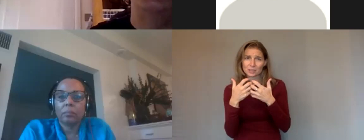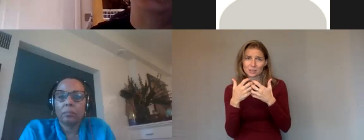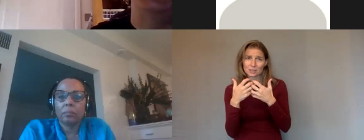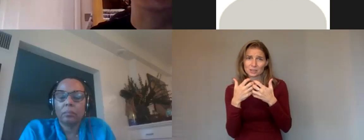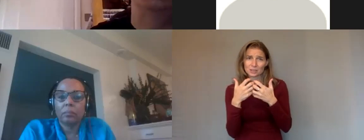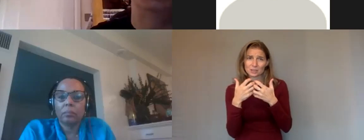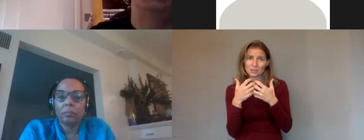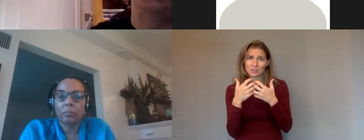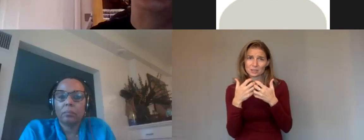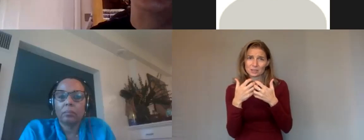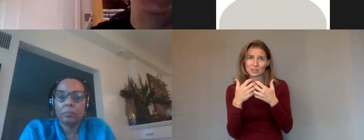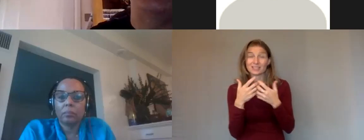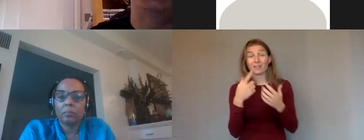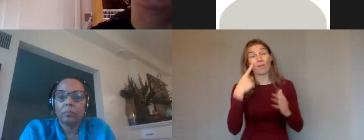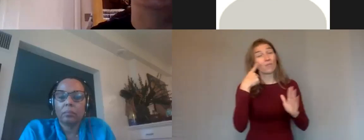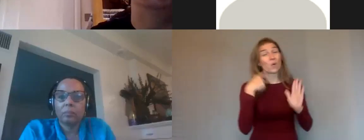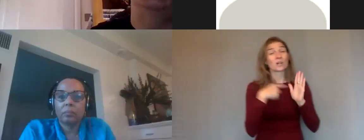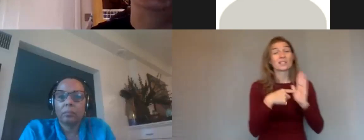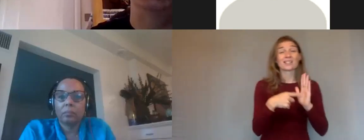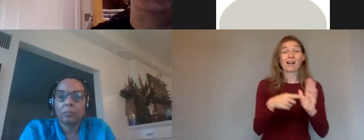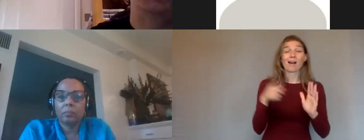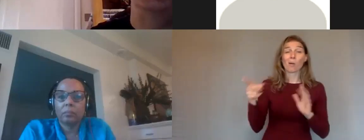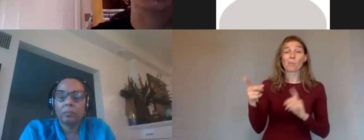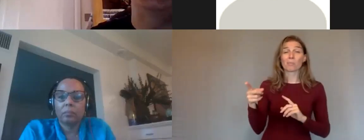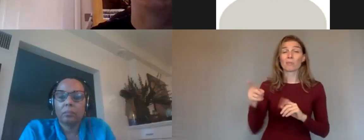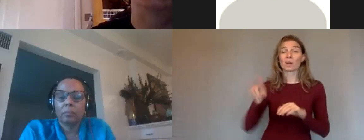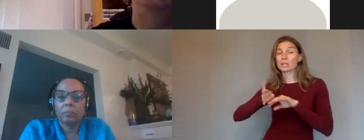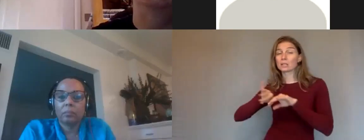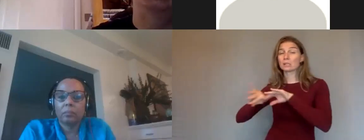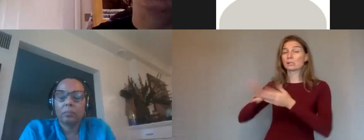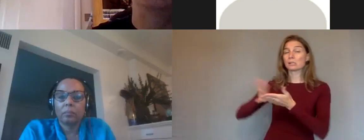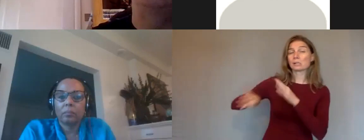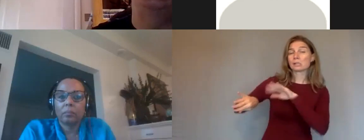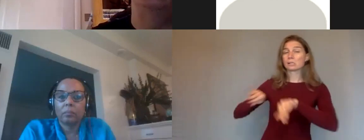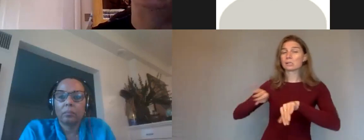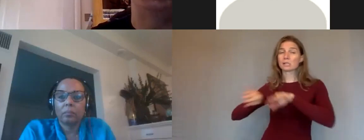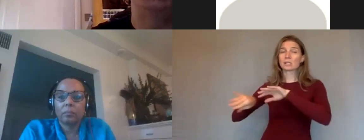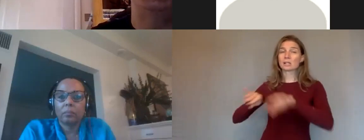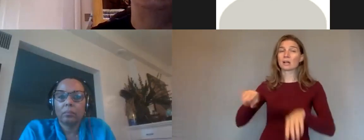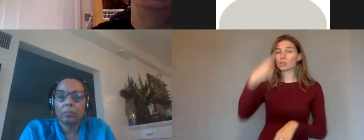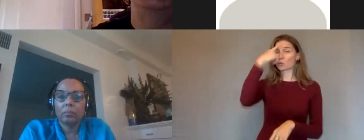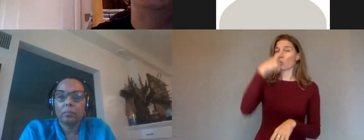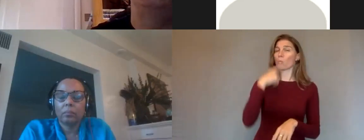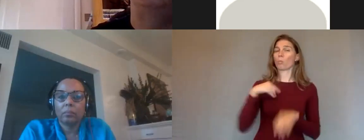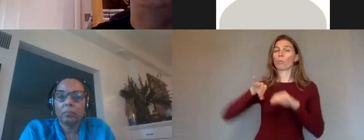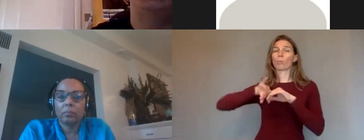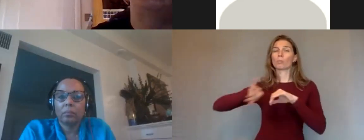social profiling. So the power on the one level of people with disabilities